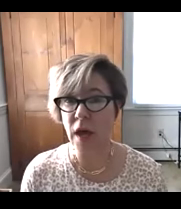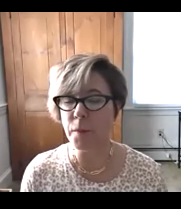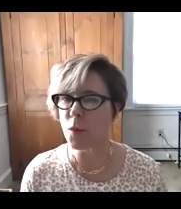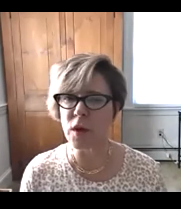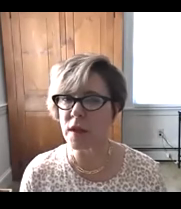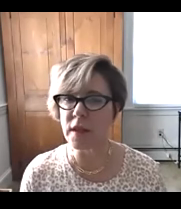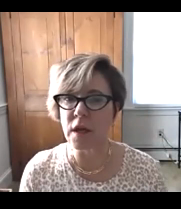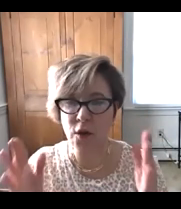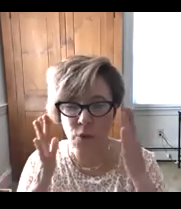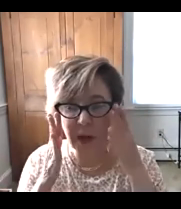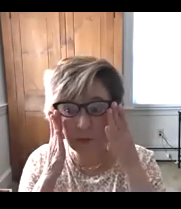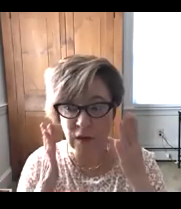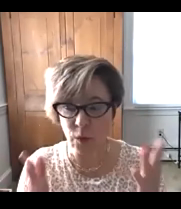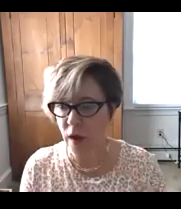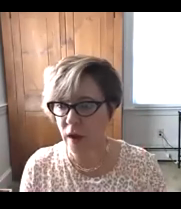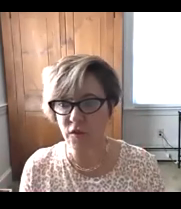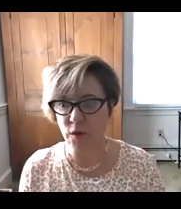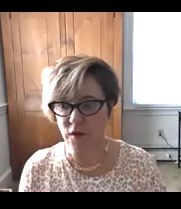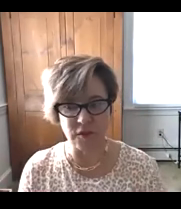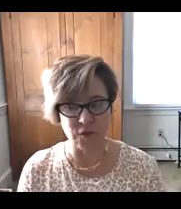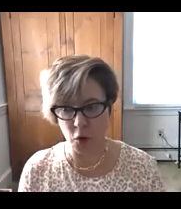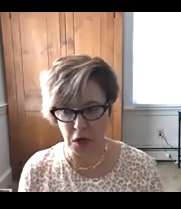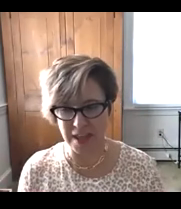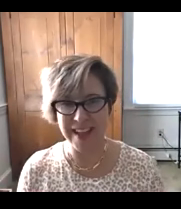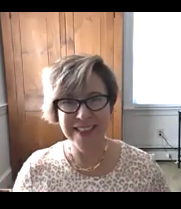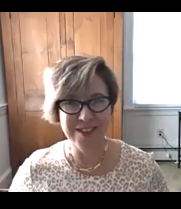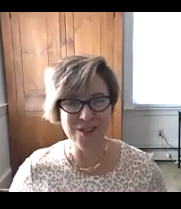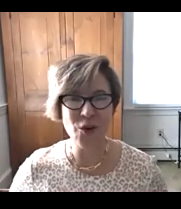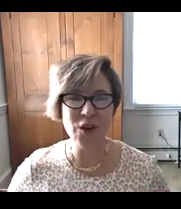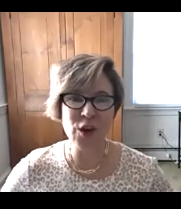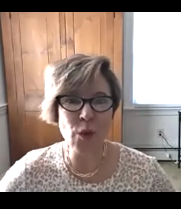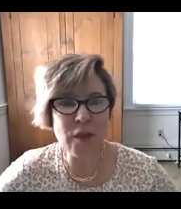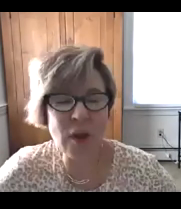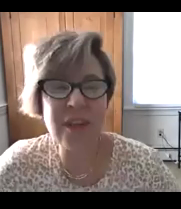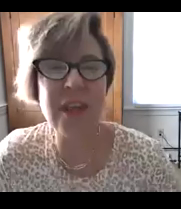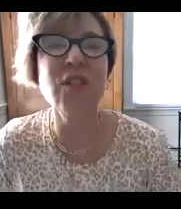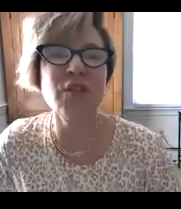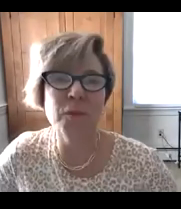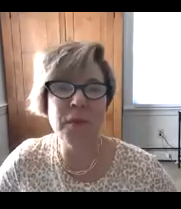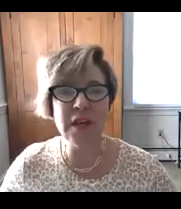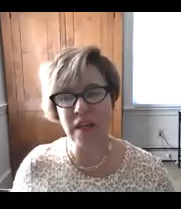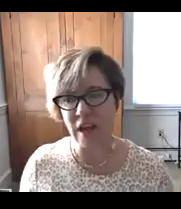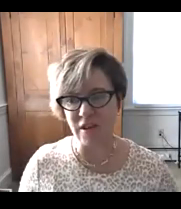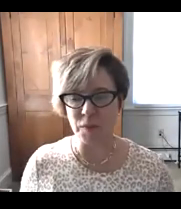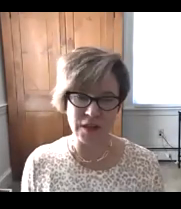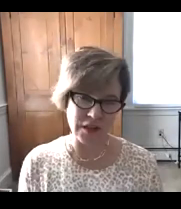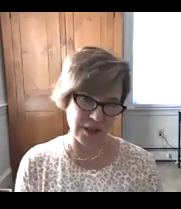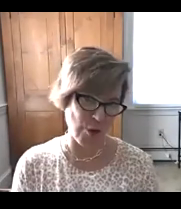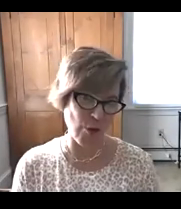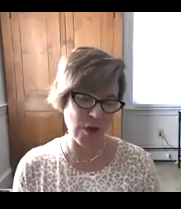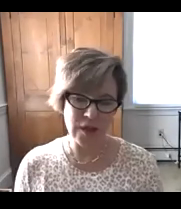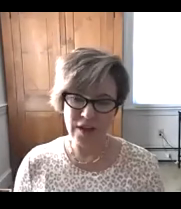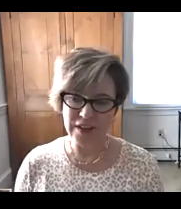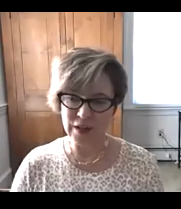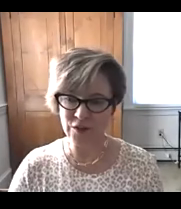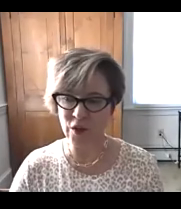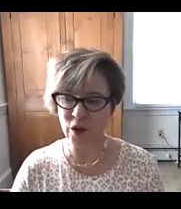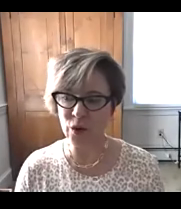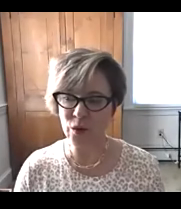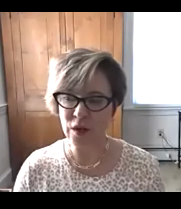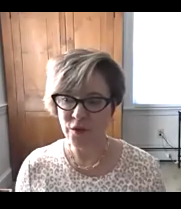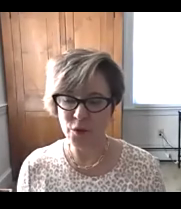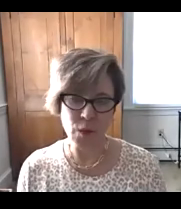drying up, but we don't like to cut grass anyway. So this is our kind of weather. And yet the humidity has been low.